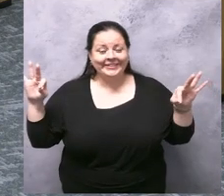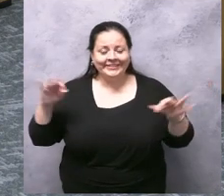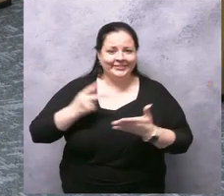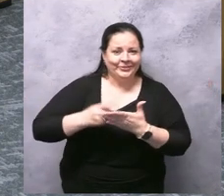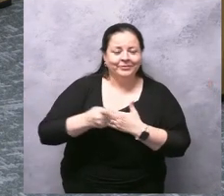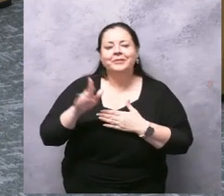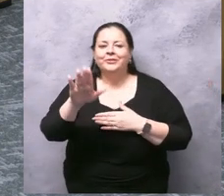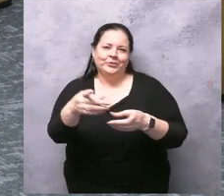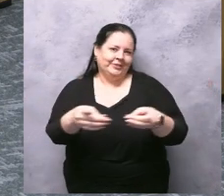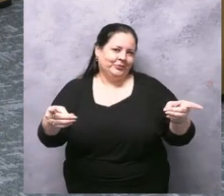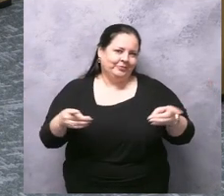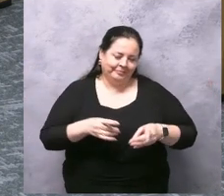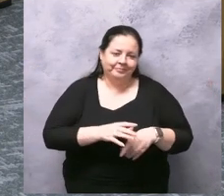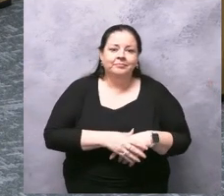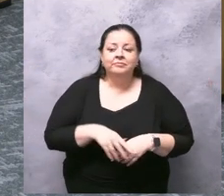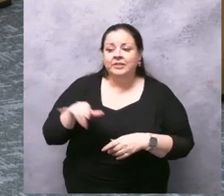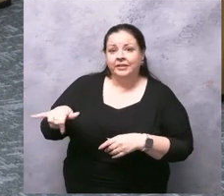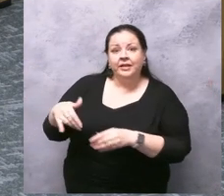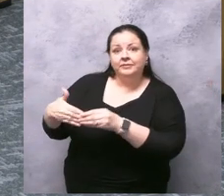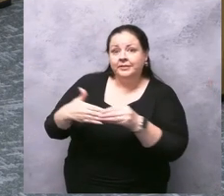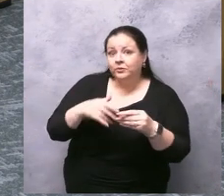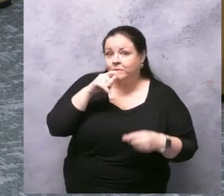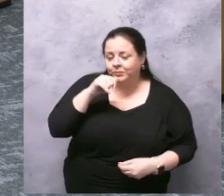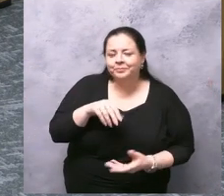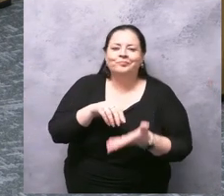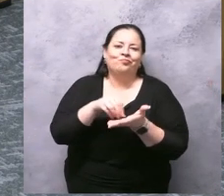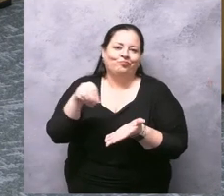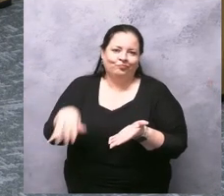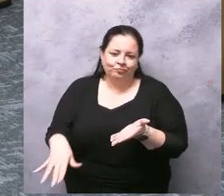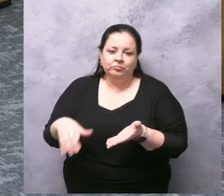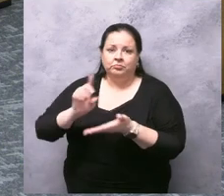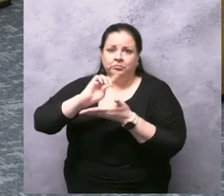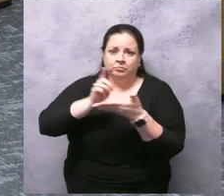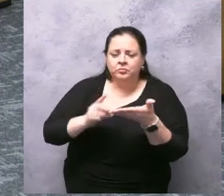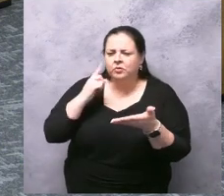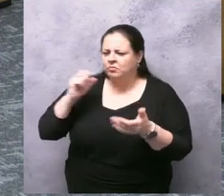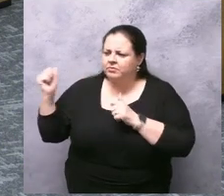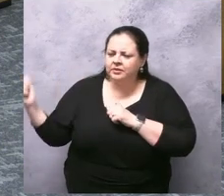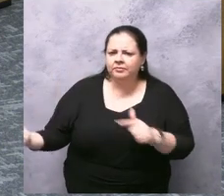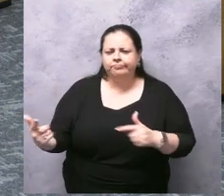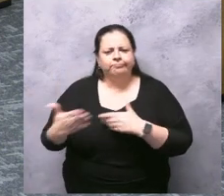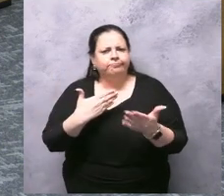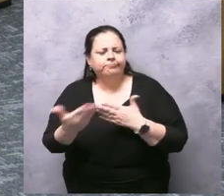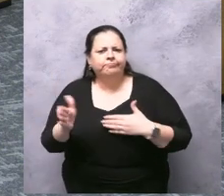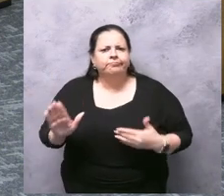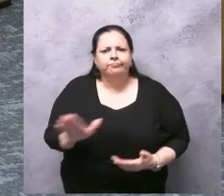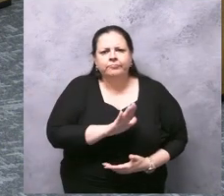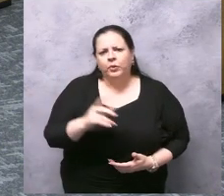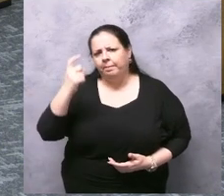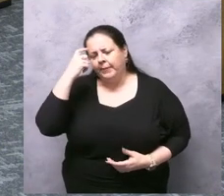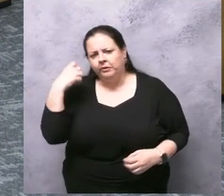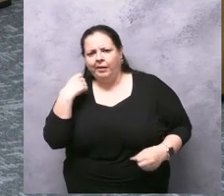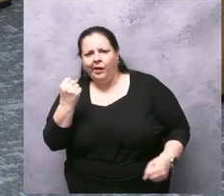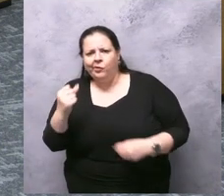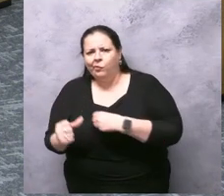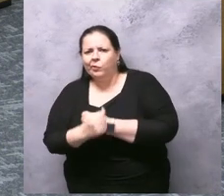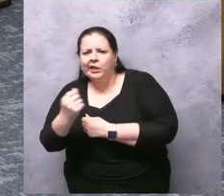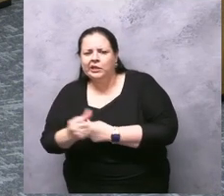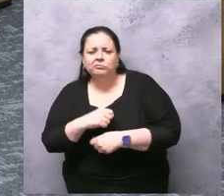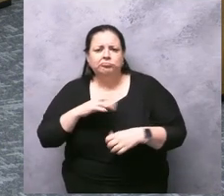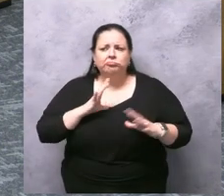your school district. It is a student-led program that is designed for all students regardless of mental health risk